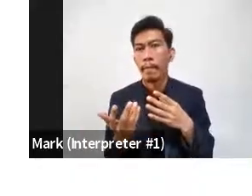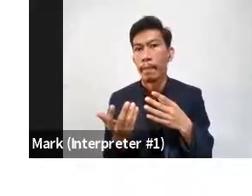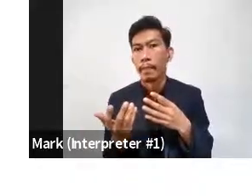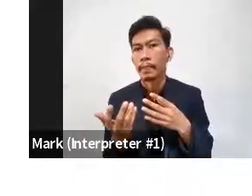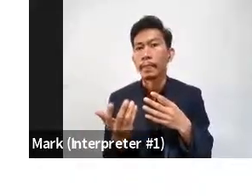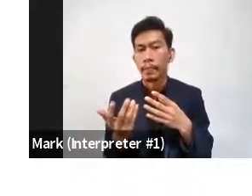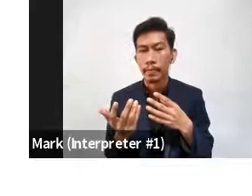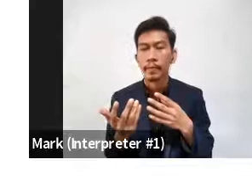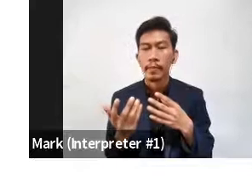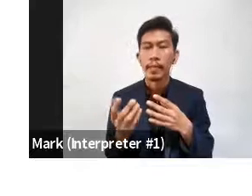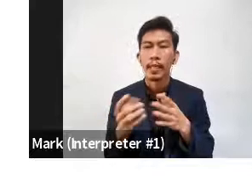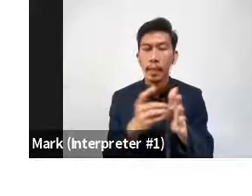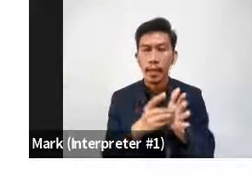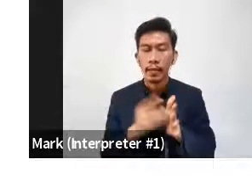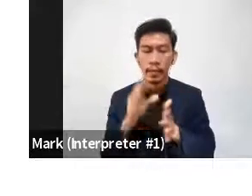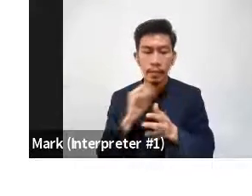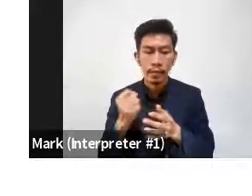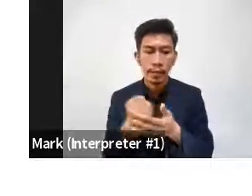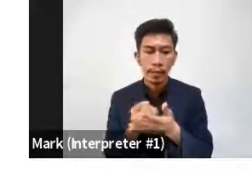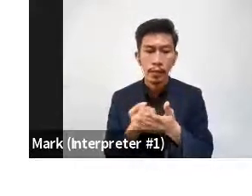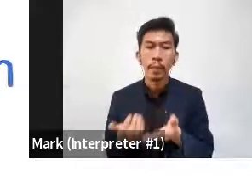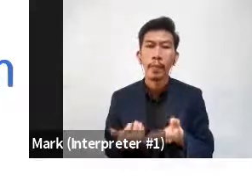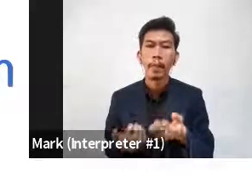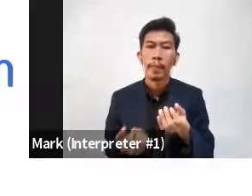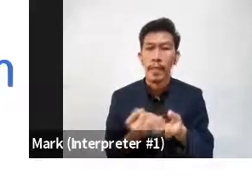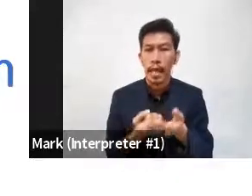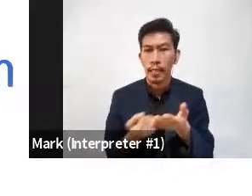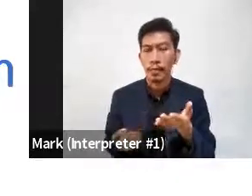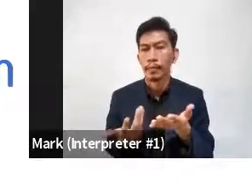demand and supply side, right? So